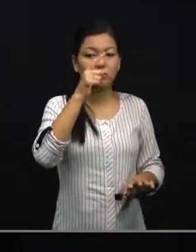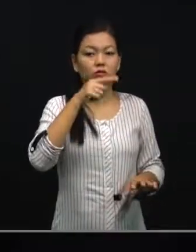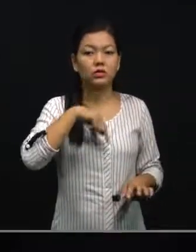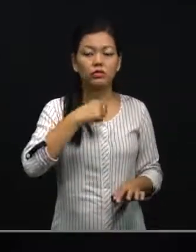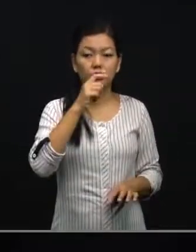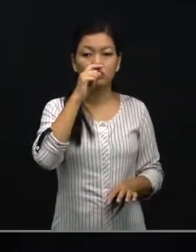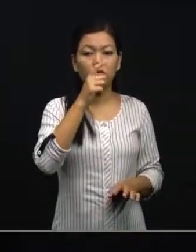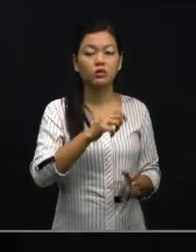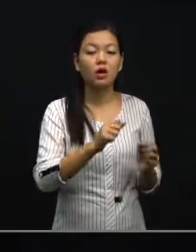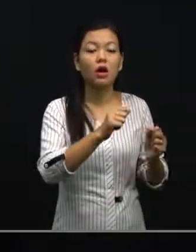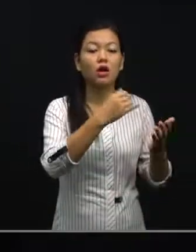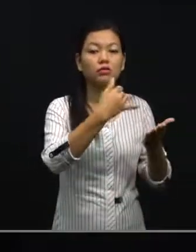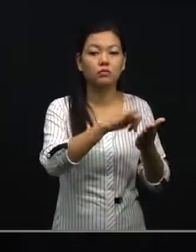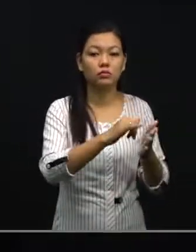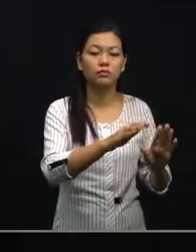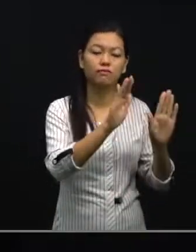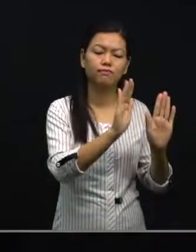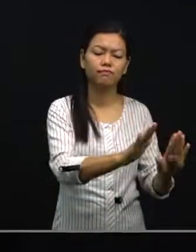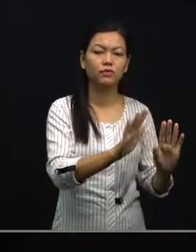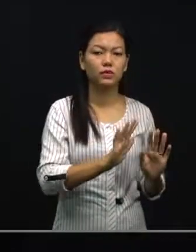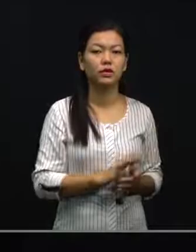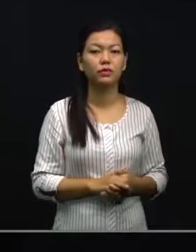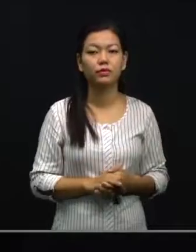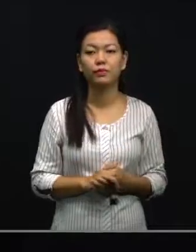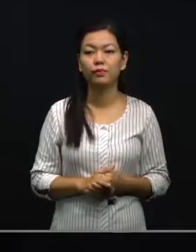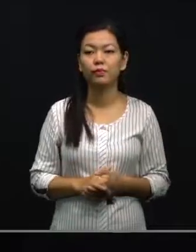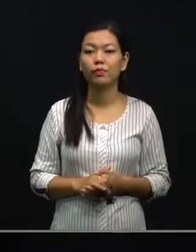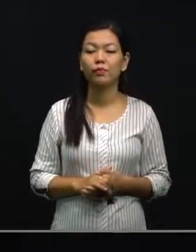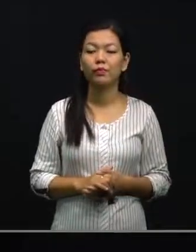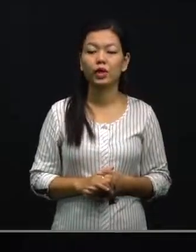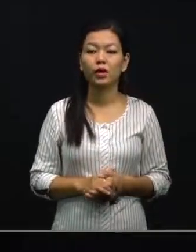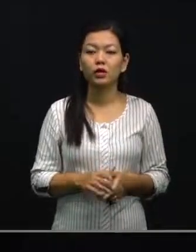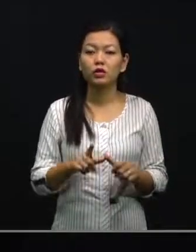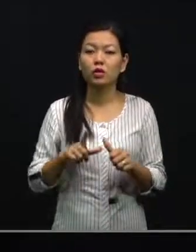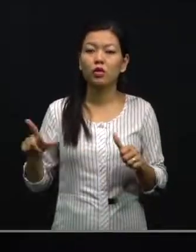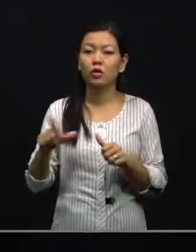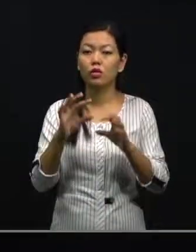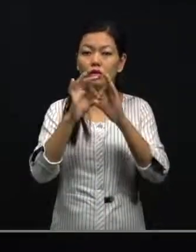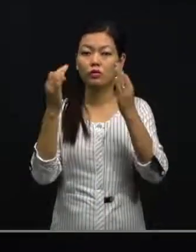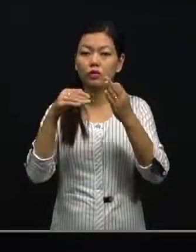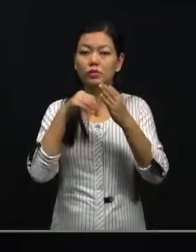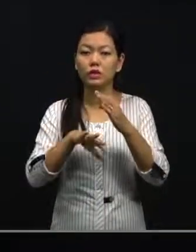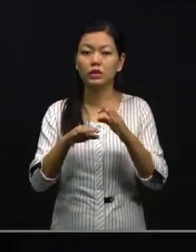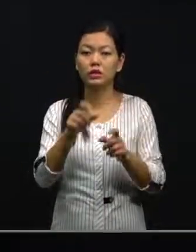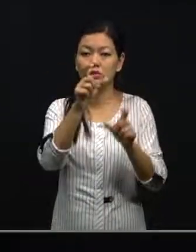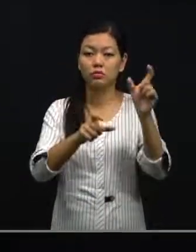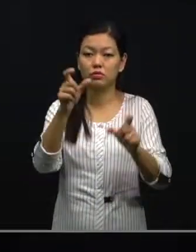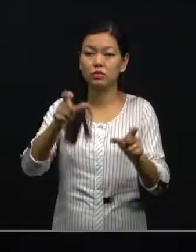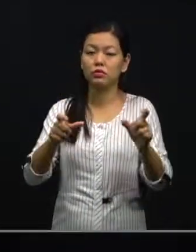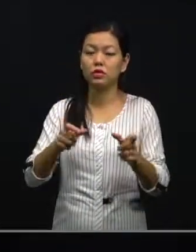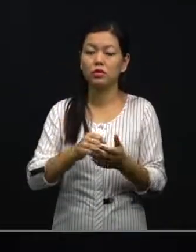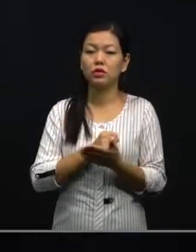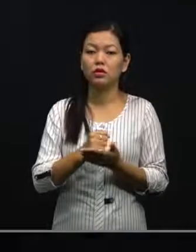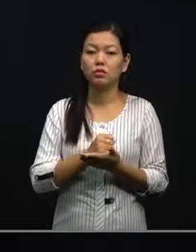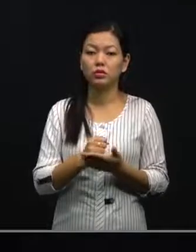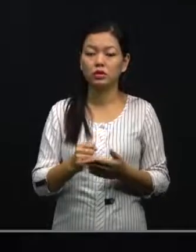is again what we have here. They are all very practical and solve their problems in a very practical manner, but in a materialistic